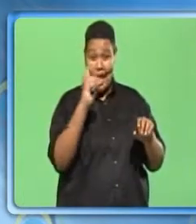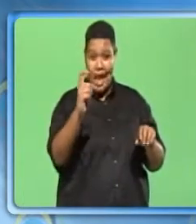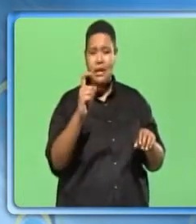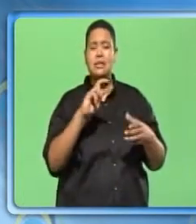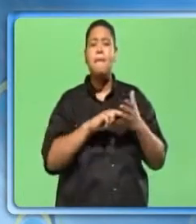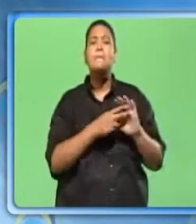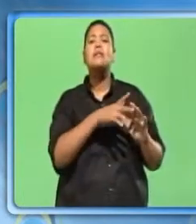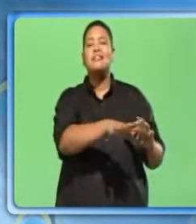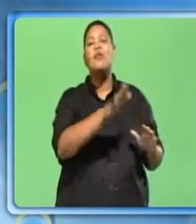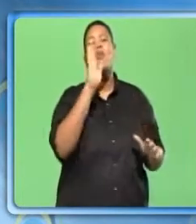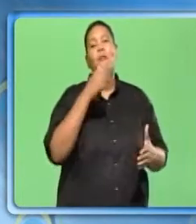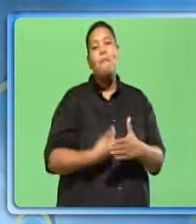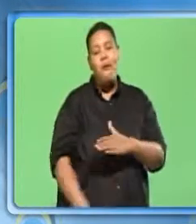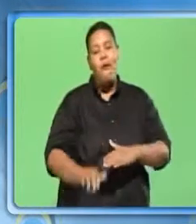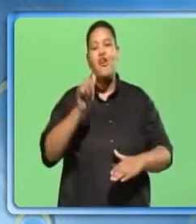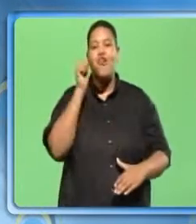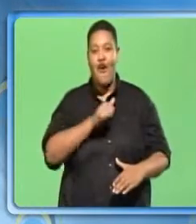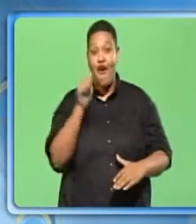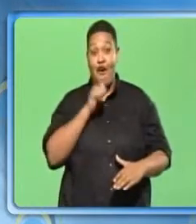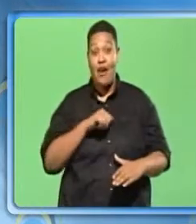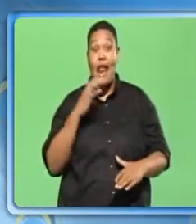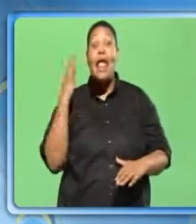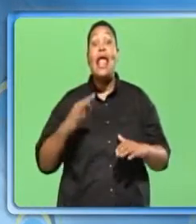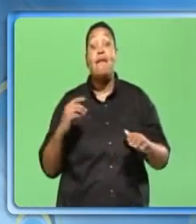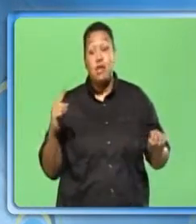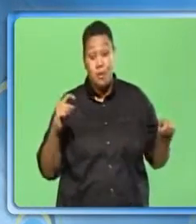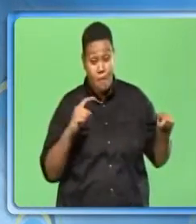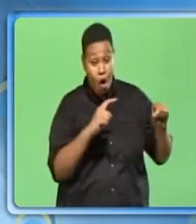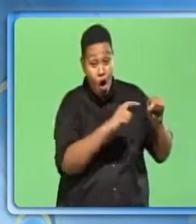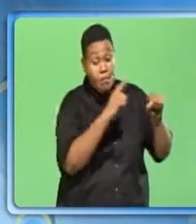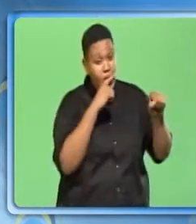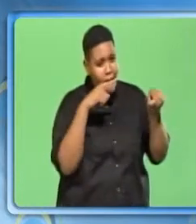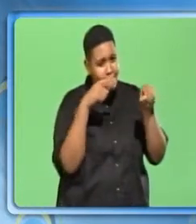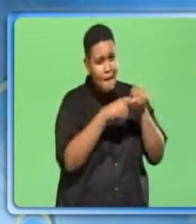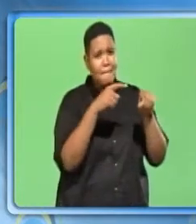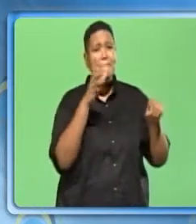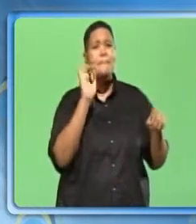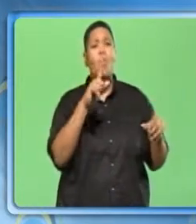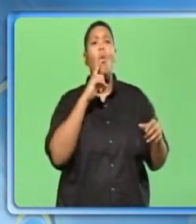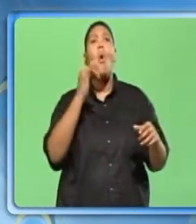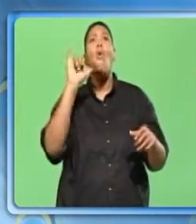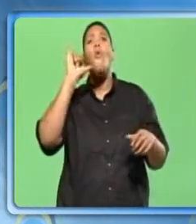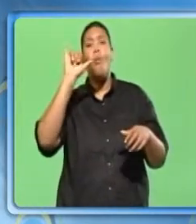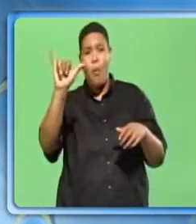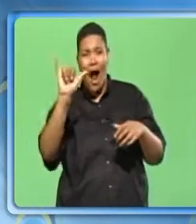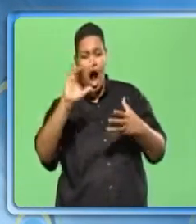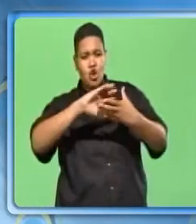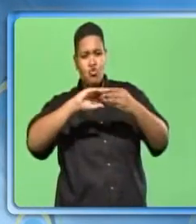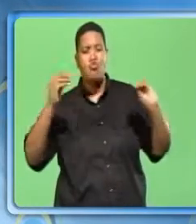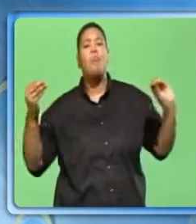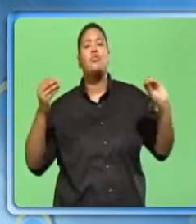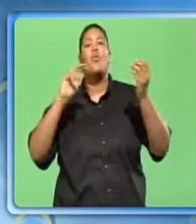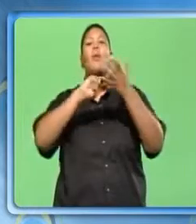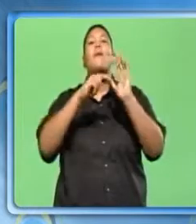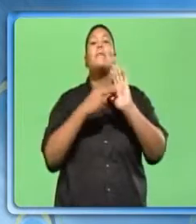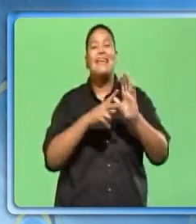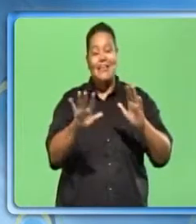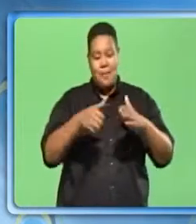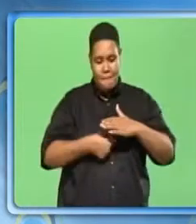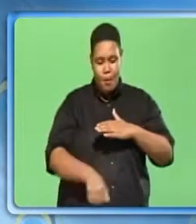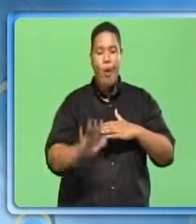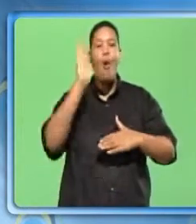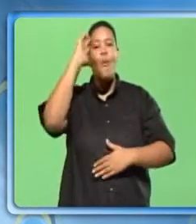be female. If the sperm cell which fertilizes the egg cell contains the Y chromosome, then the offspring will